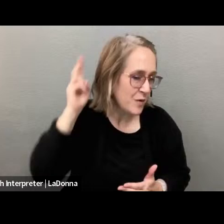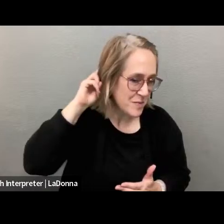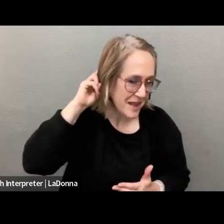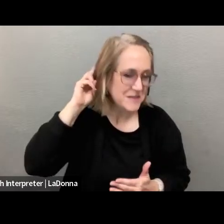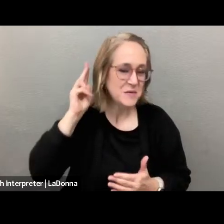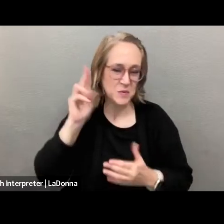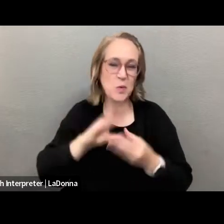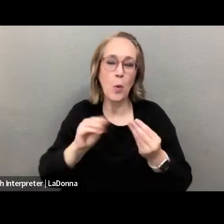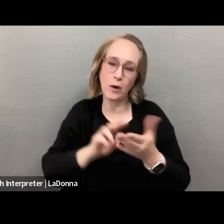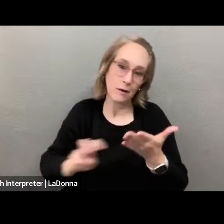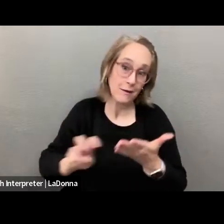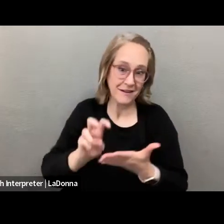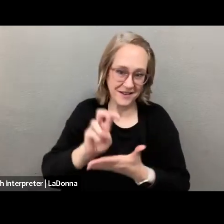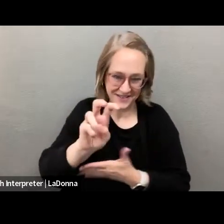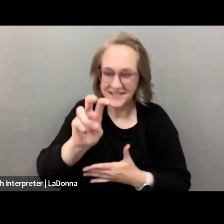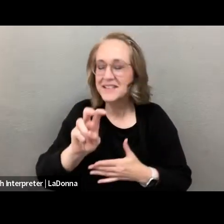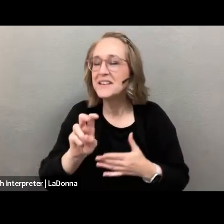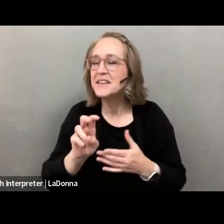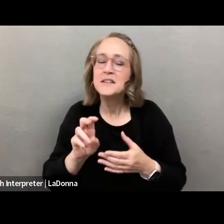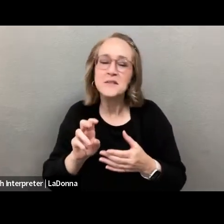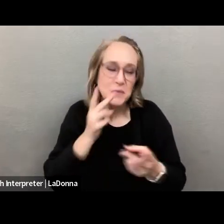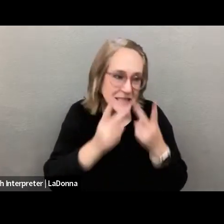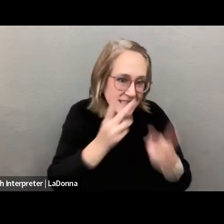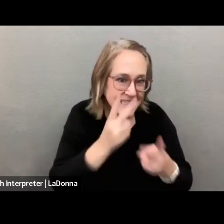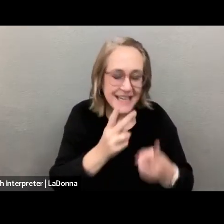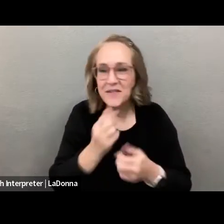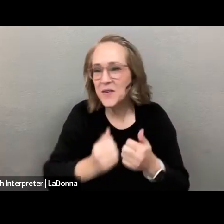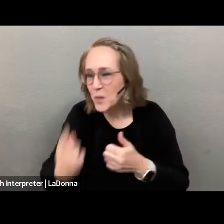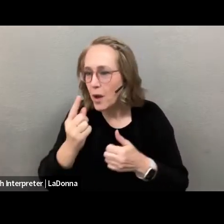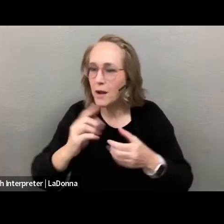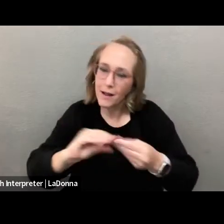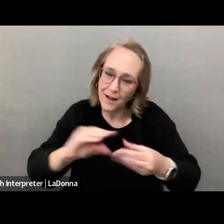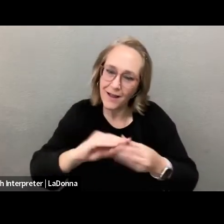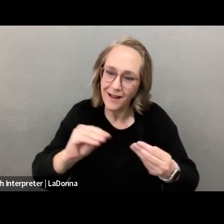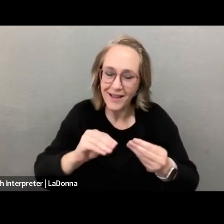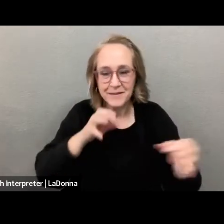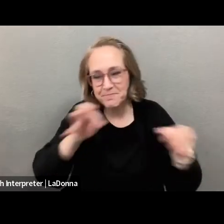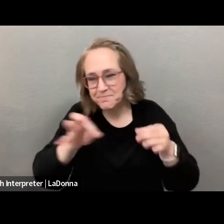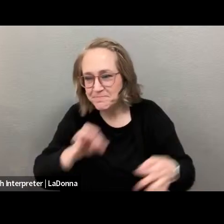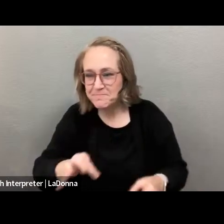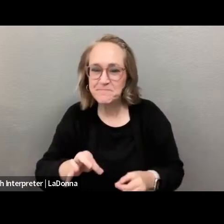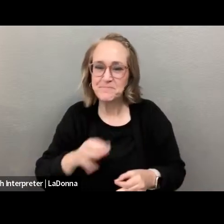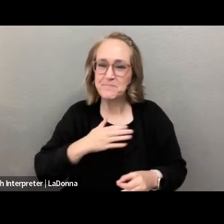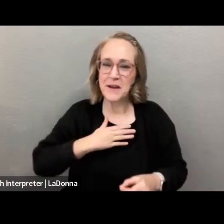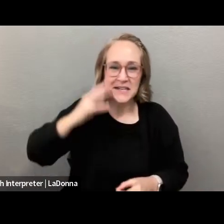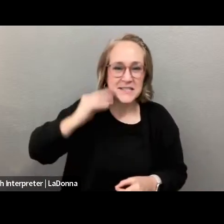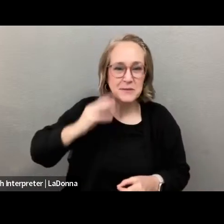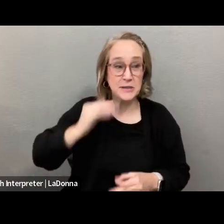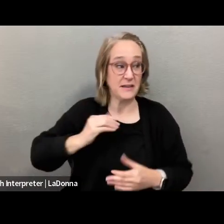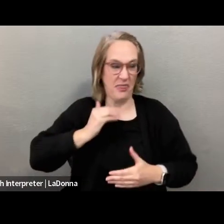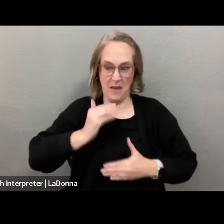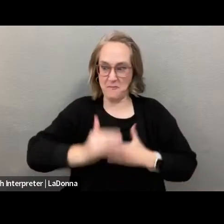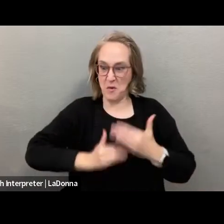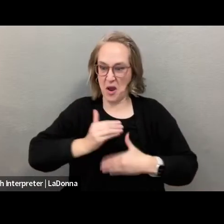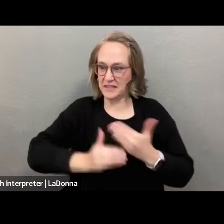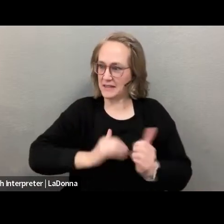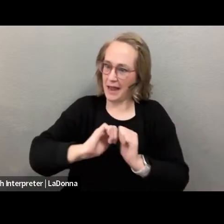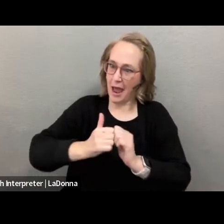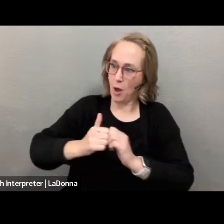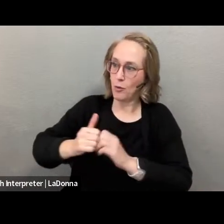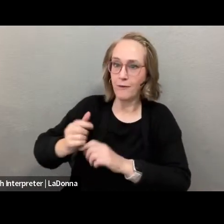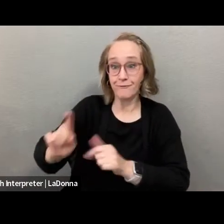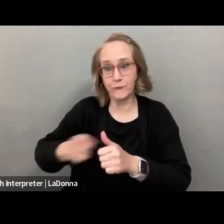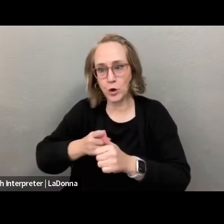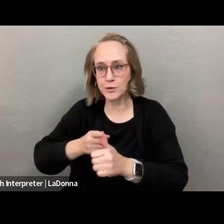a great experience to connect with everyone on that and tell them about my experience and the process of getting a cochlear